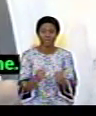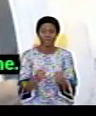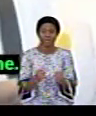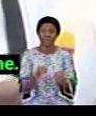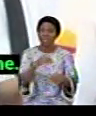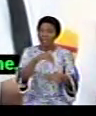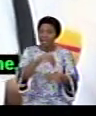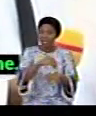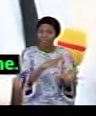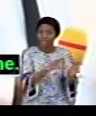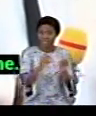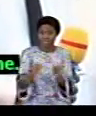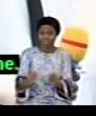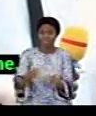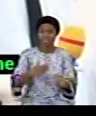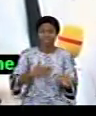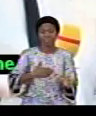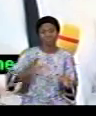ES